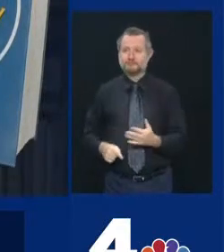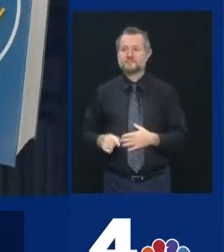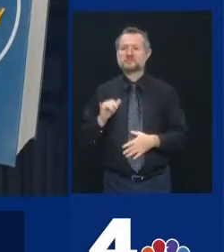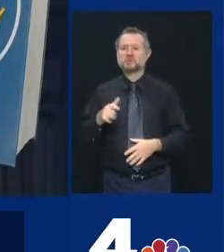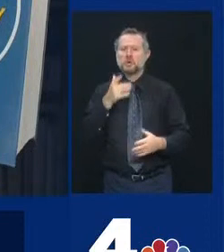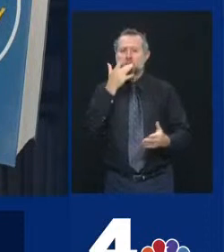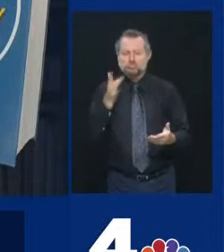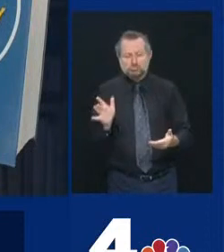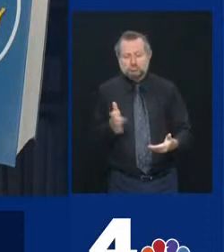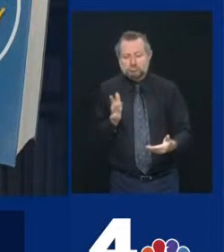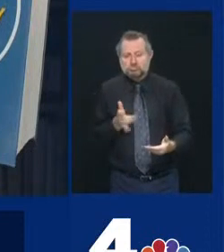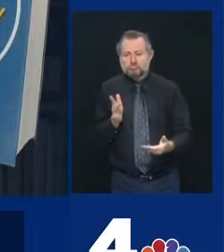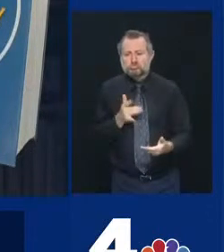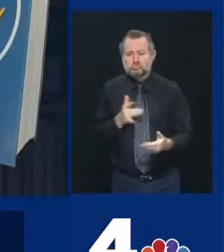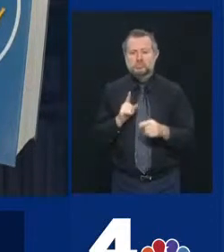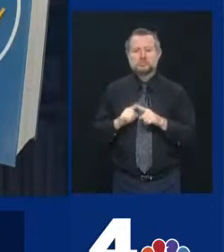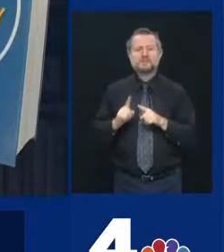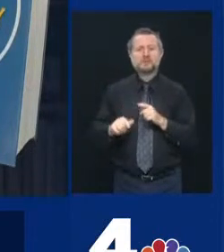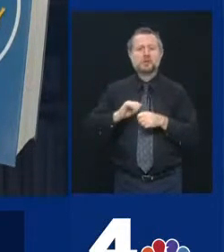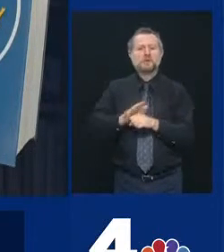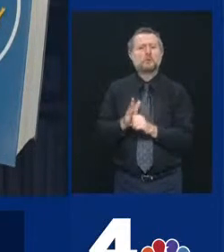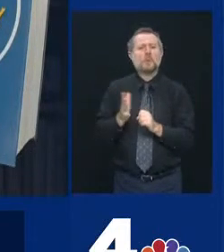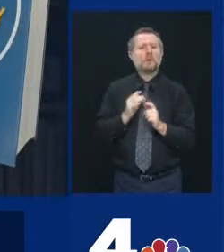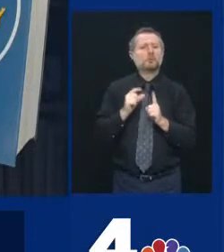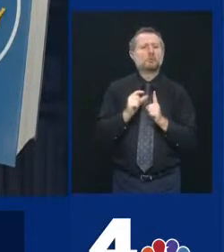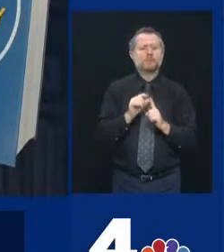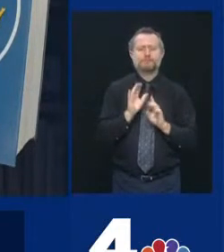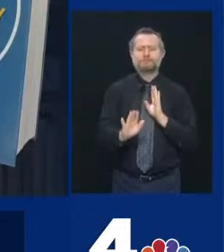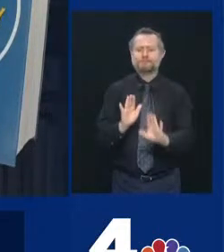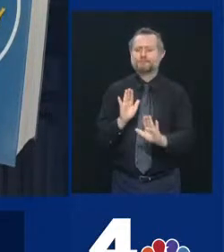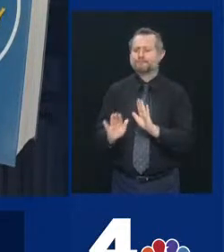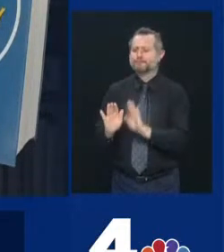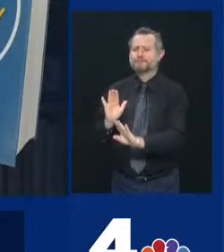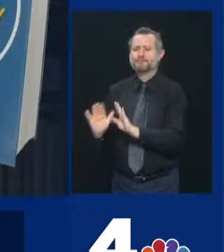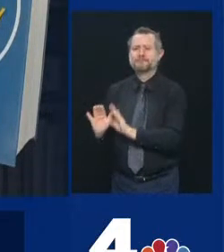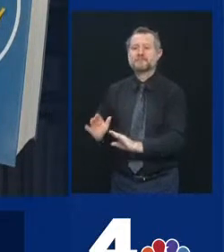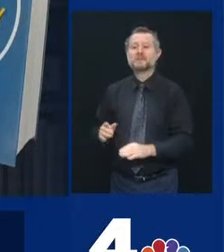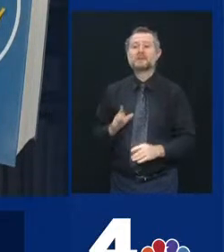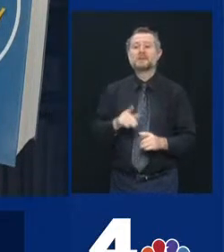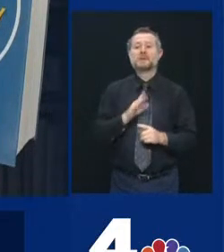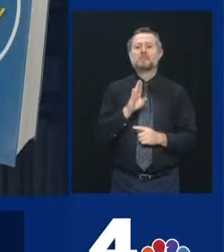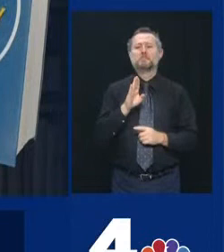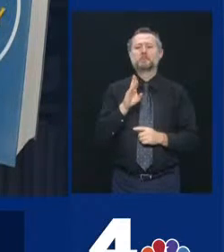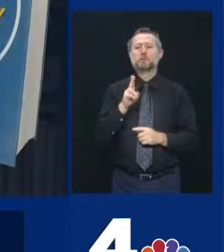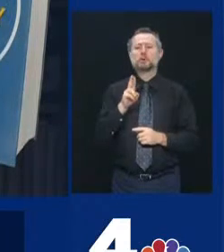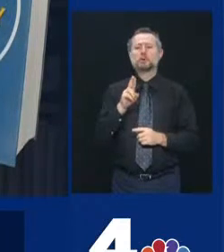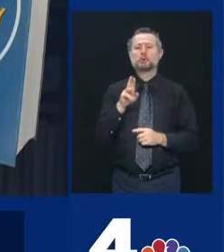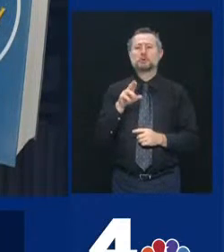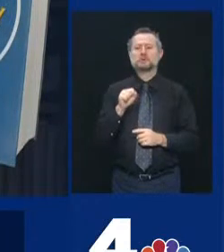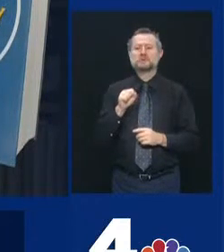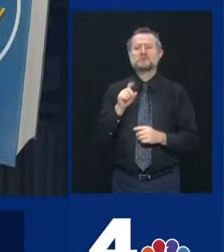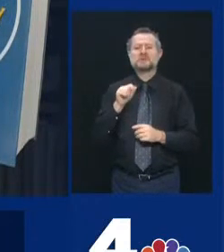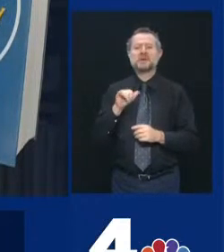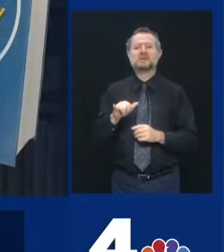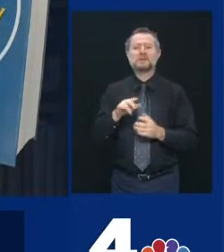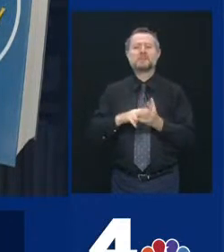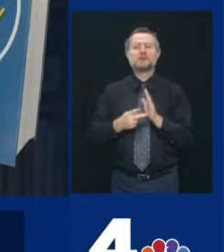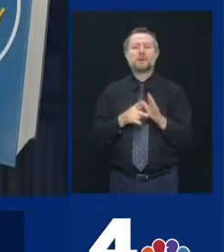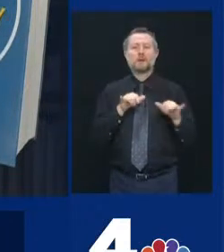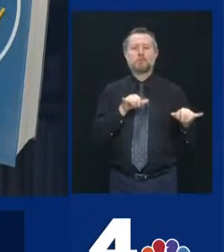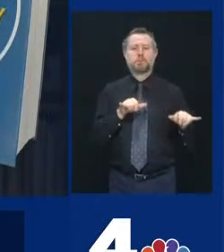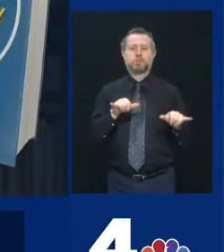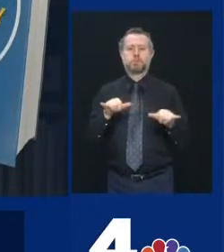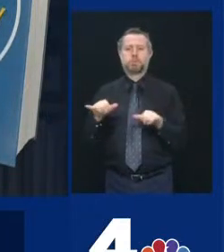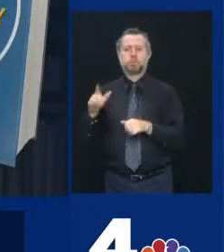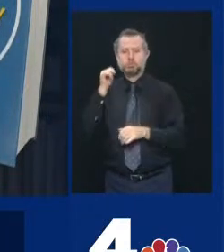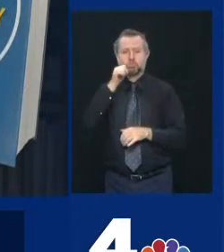up post-COVID terms. Blur's Day, when all the days of the week start to blur together, so you just become Blur's